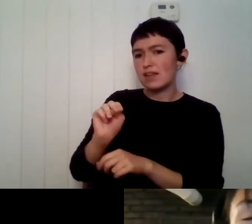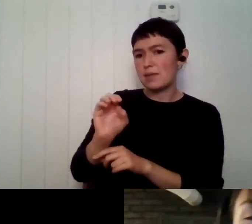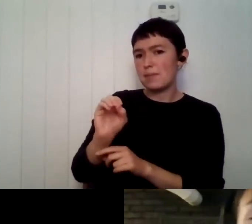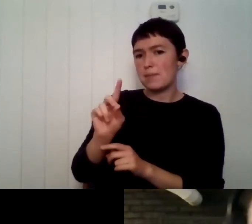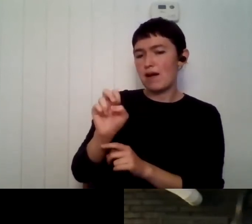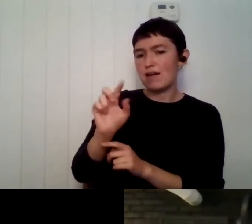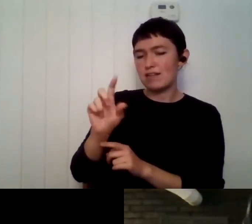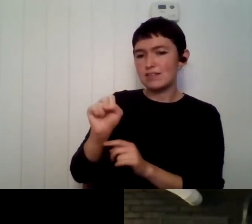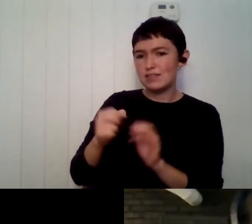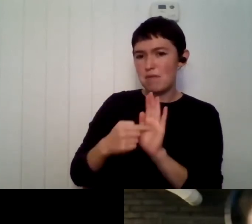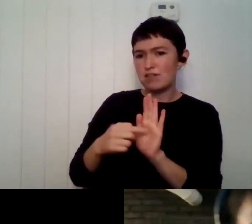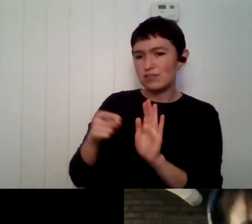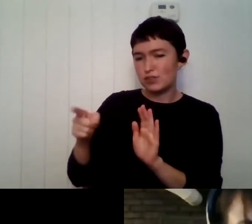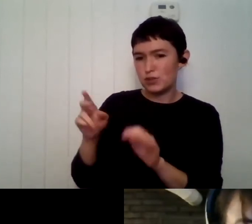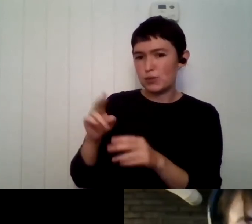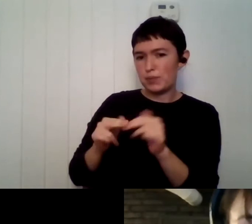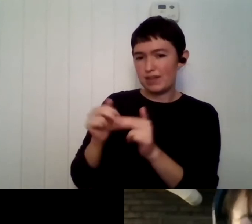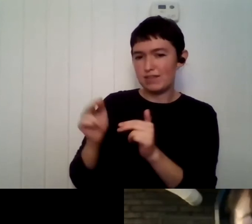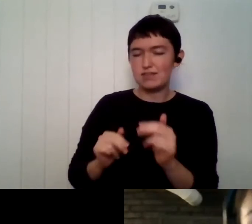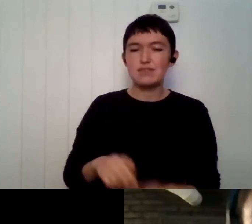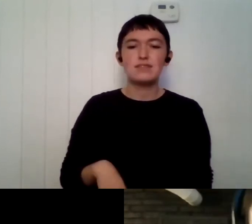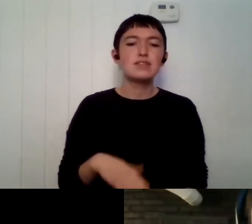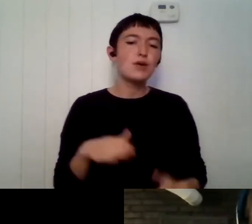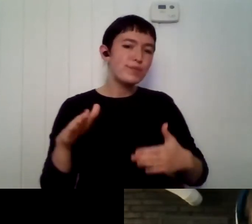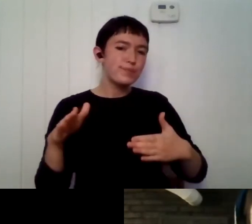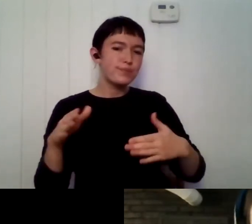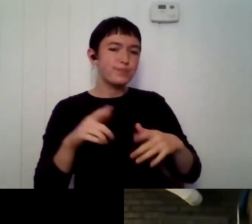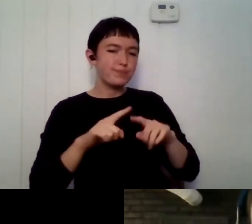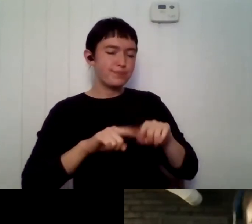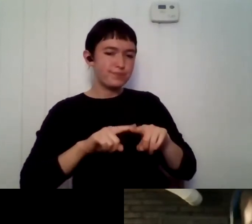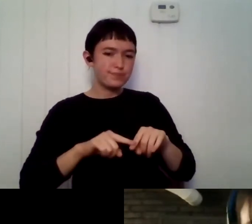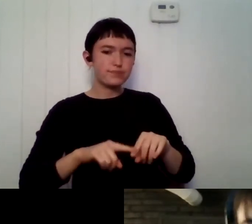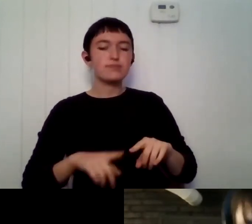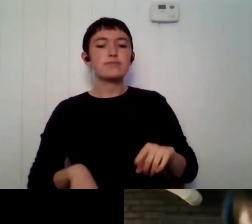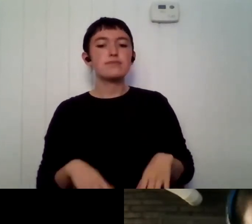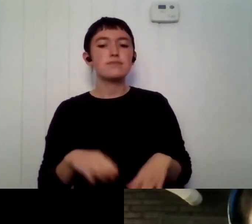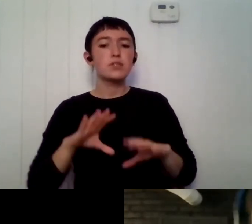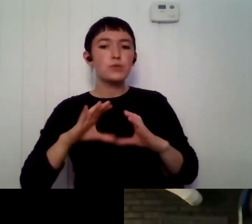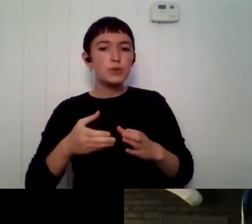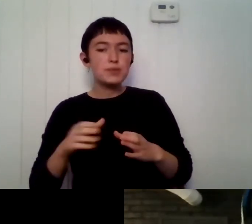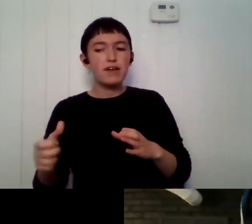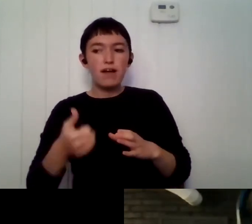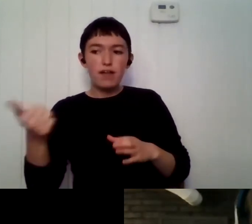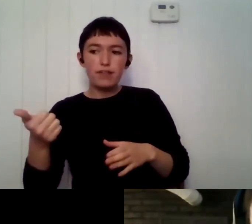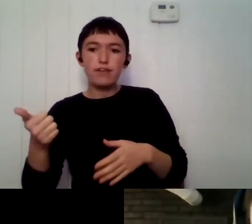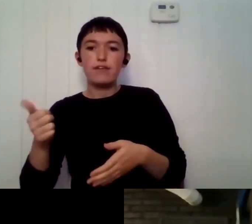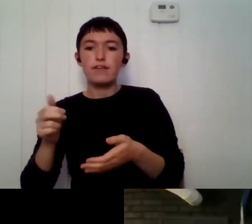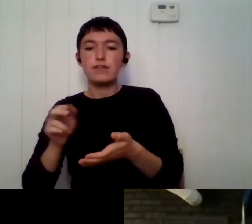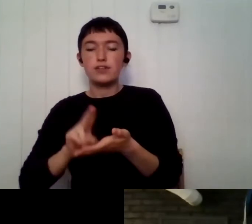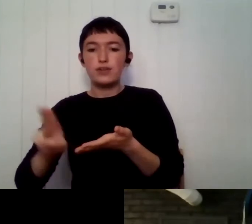So there's a range of different people. So there's different groups at like other research institutes, universities.